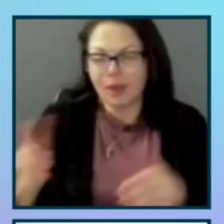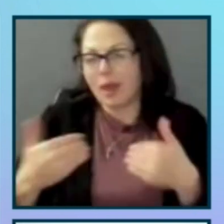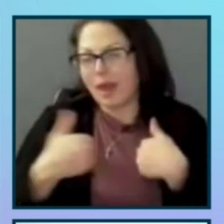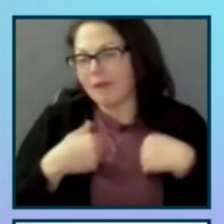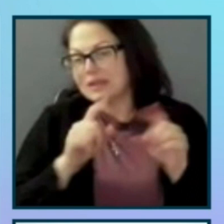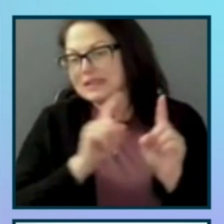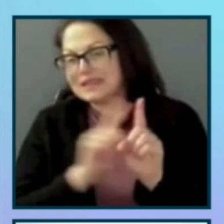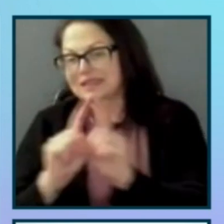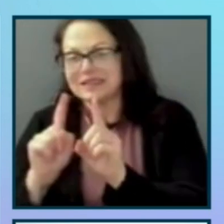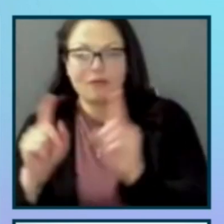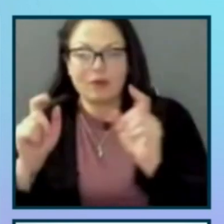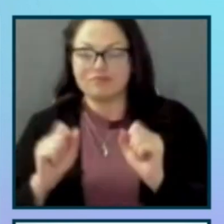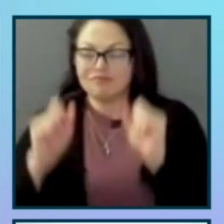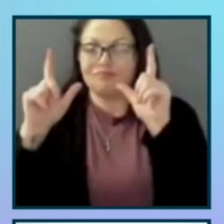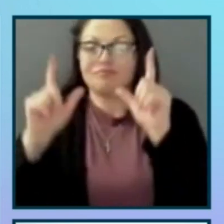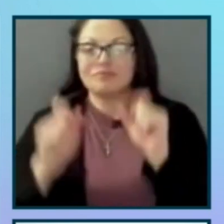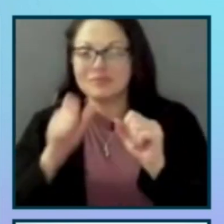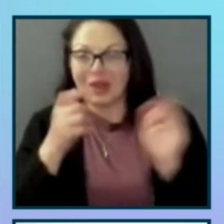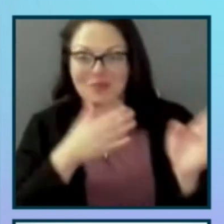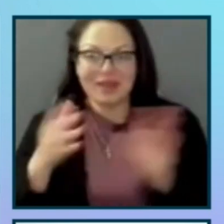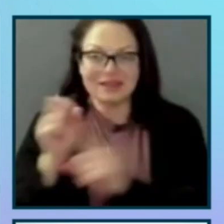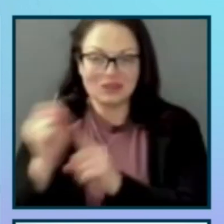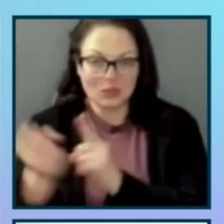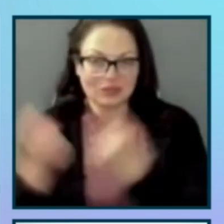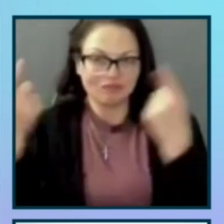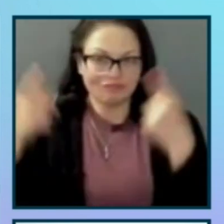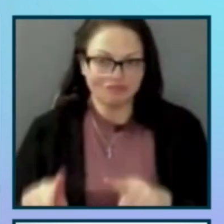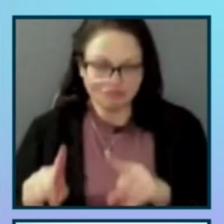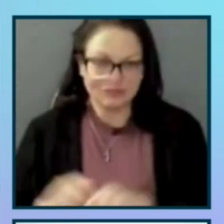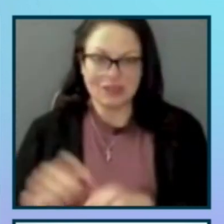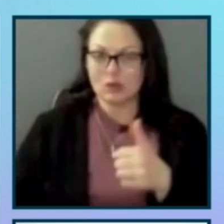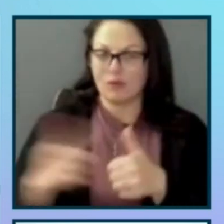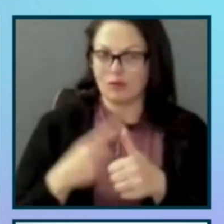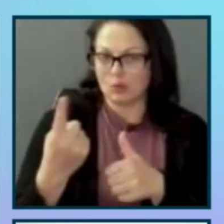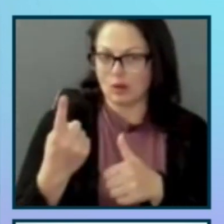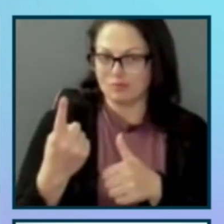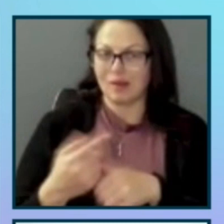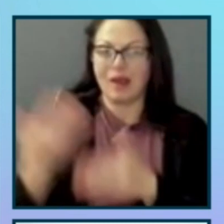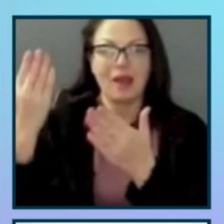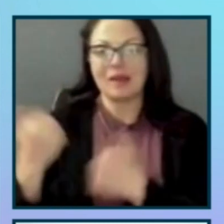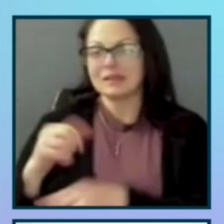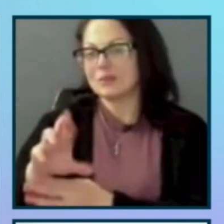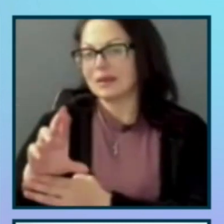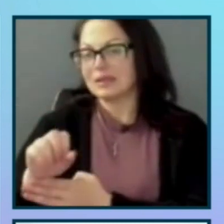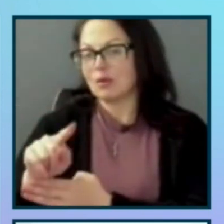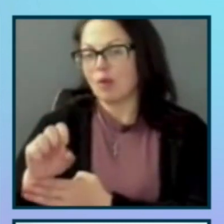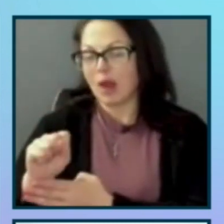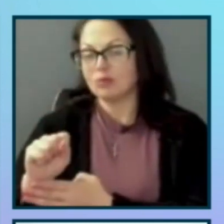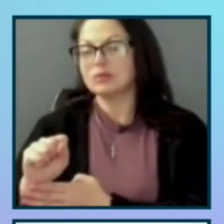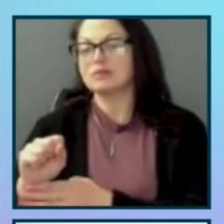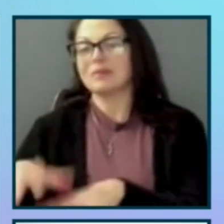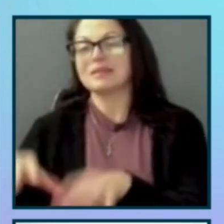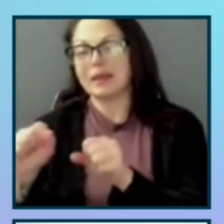surprises or unplanned situations arise. So the first one was unexpected routes taken, meaning there's a happy path,